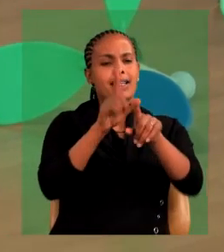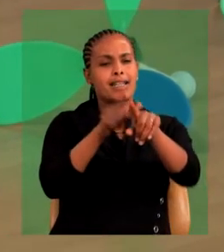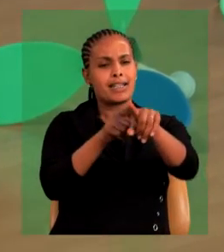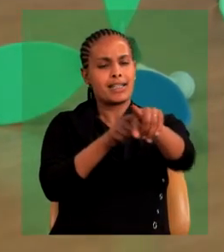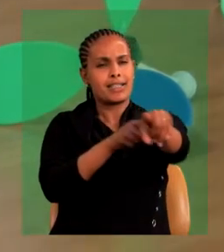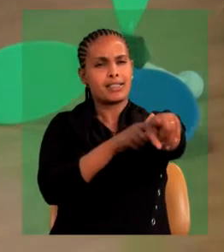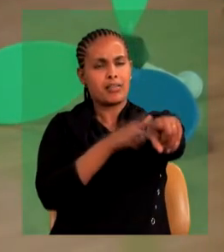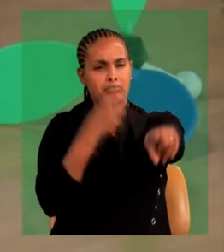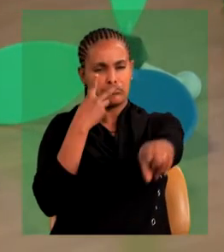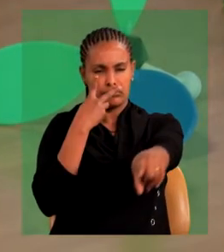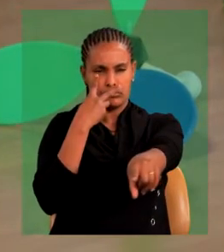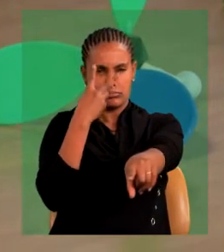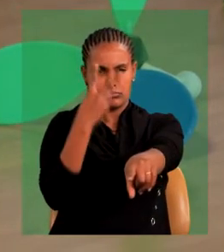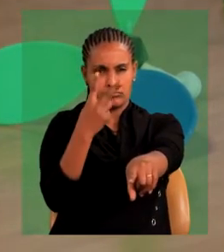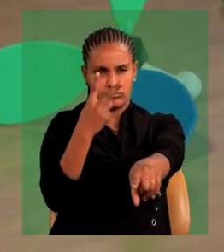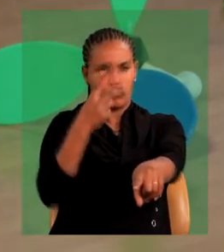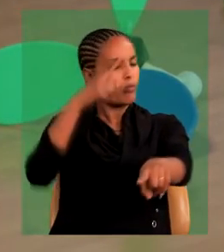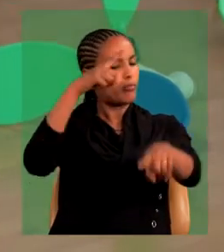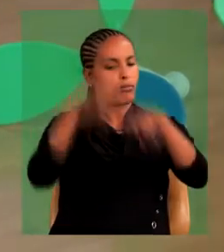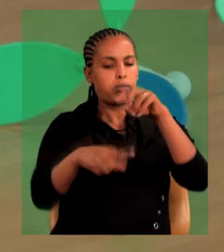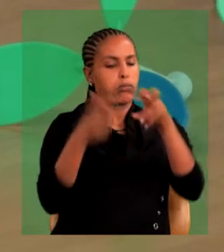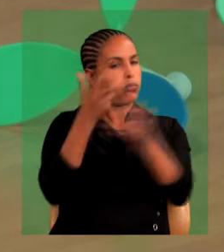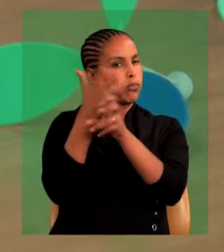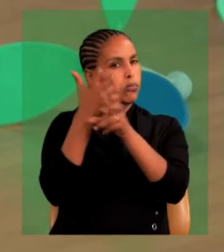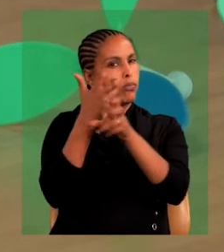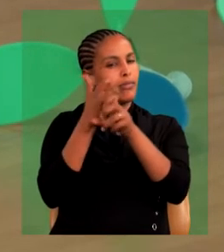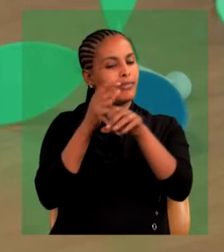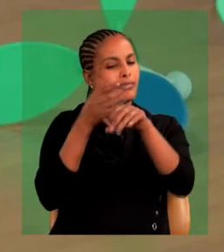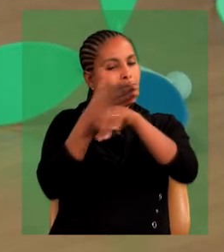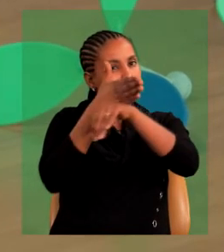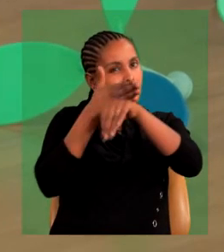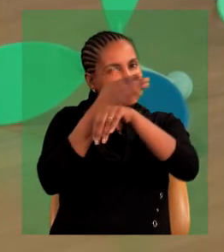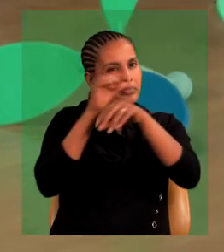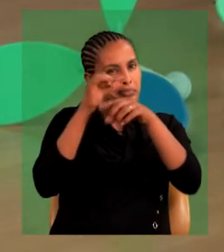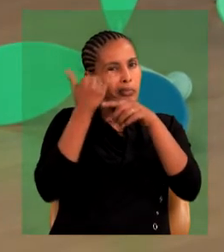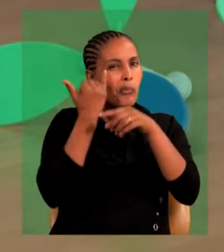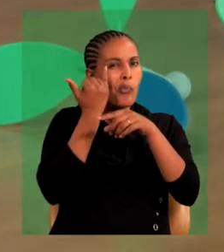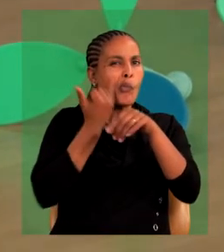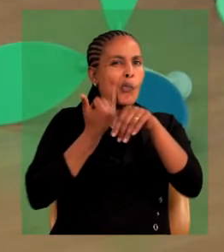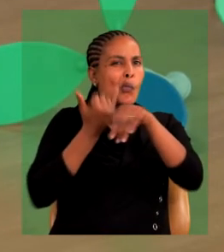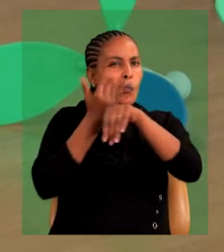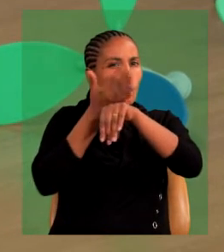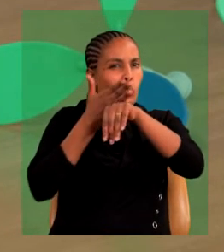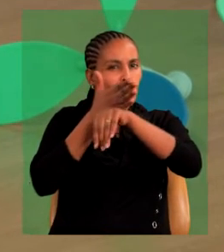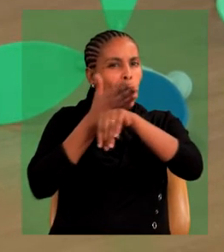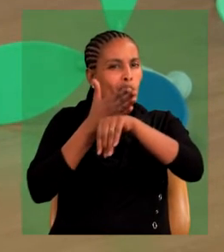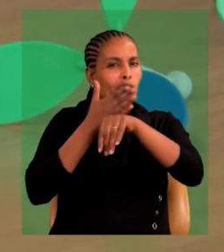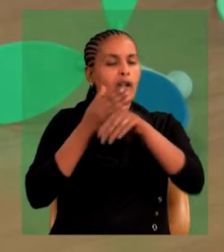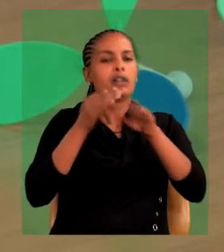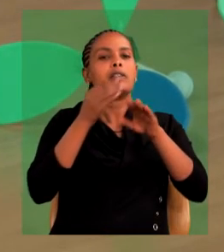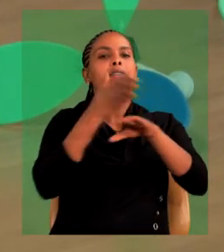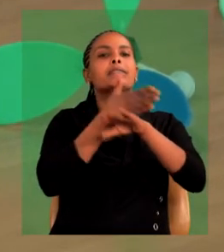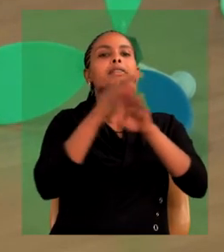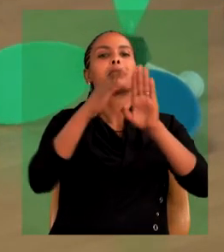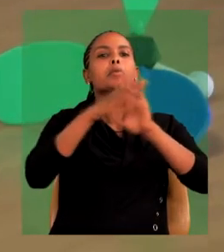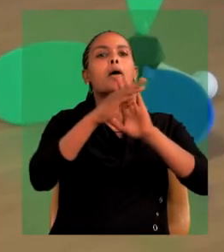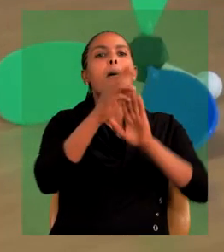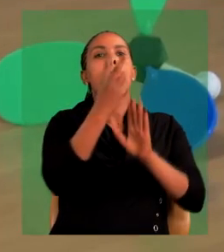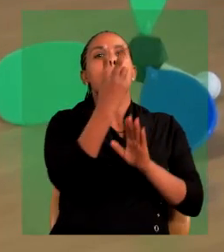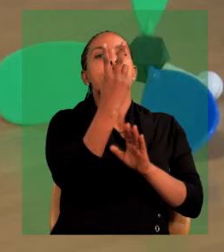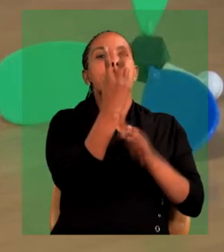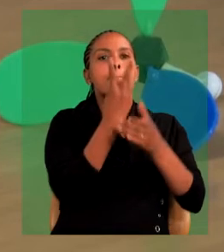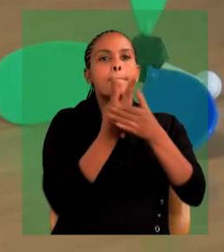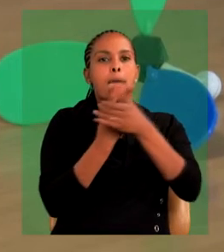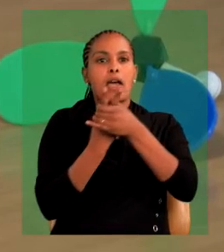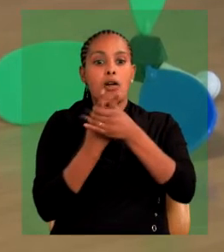distance, you will not be able to see the sticks. The sticks represent the pair of